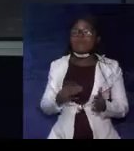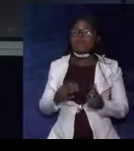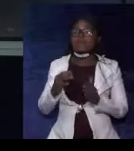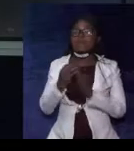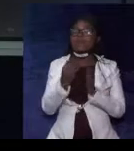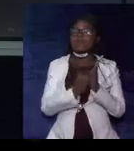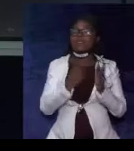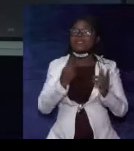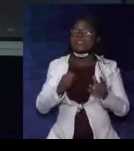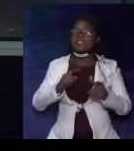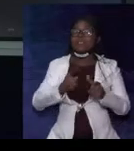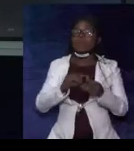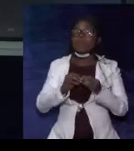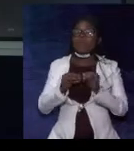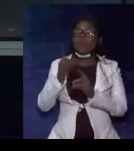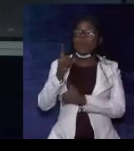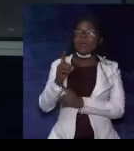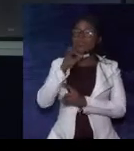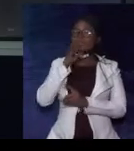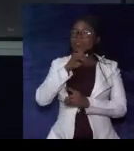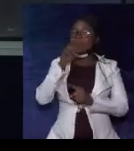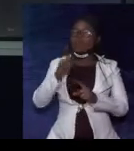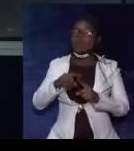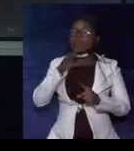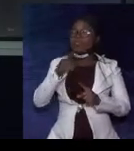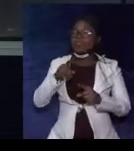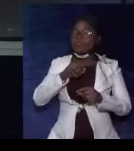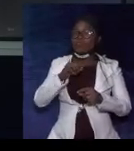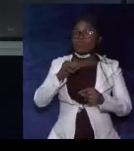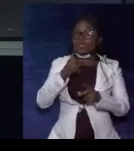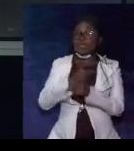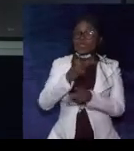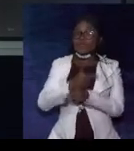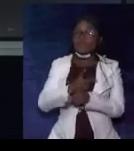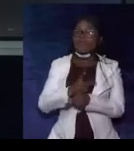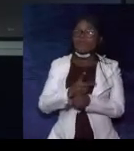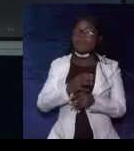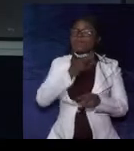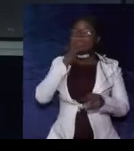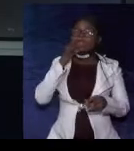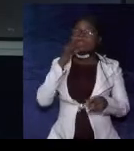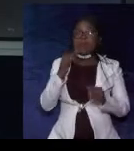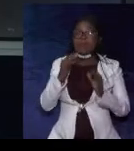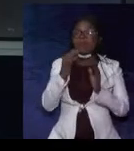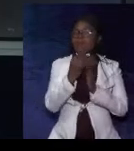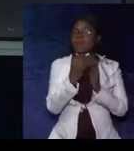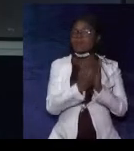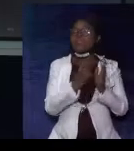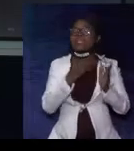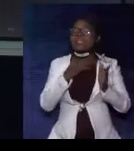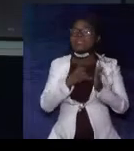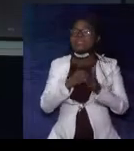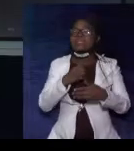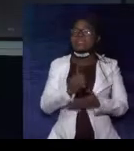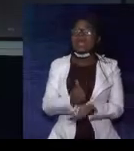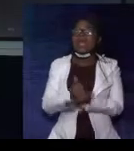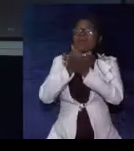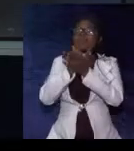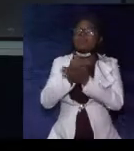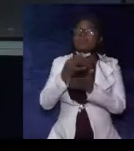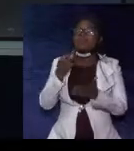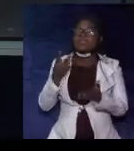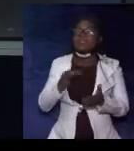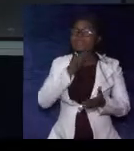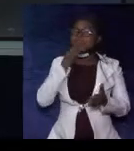One, the first one is when you keep farm records, it helps the farmer to manage the farm